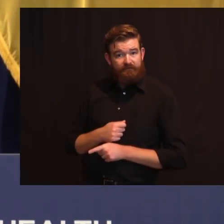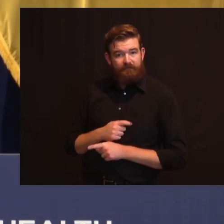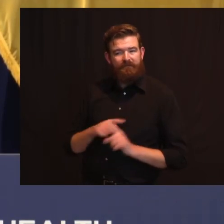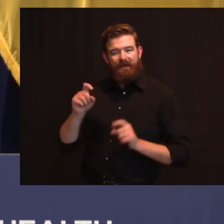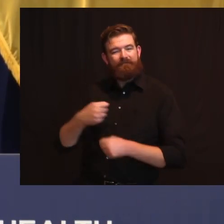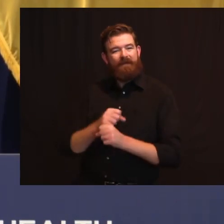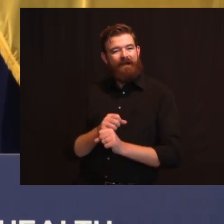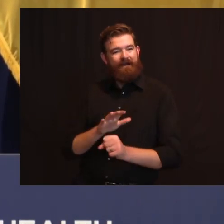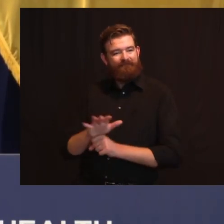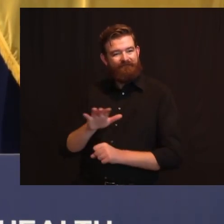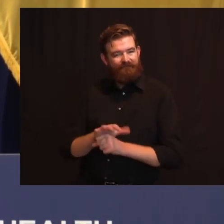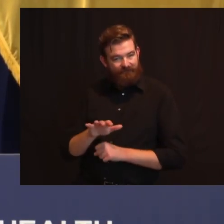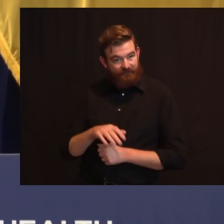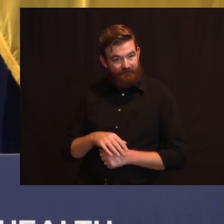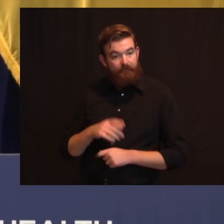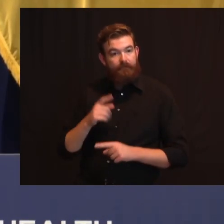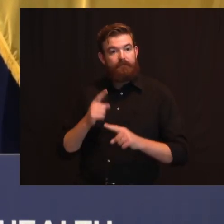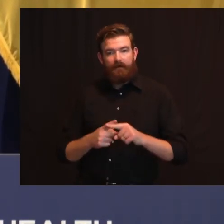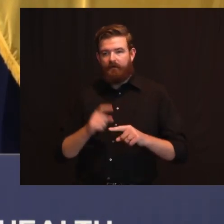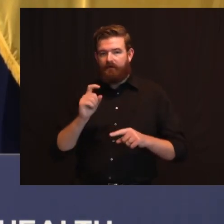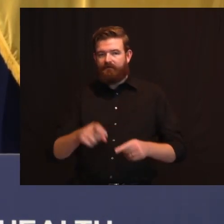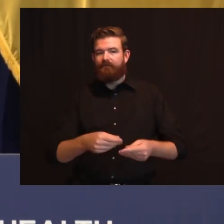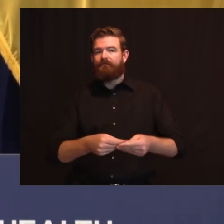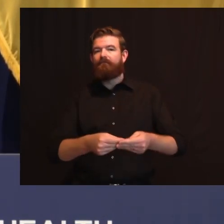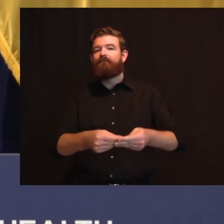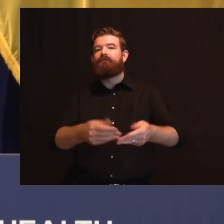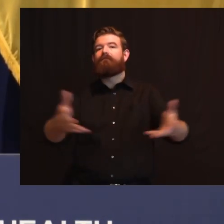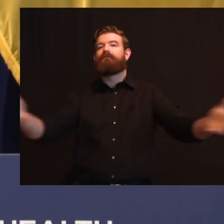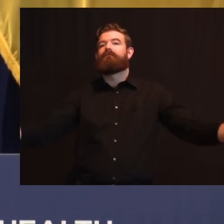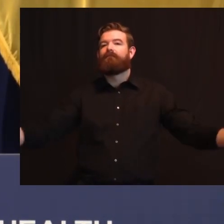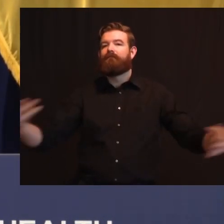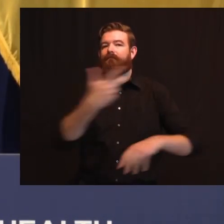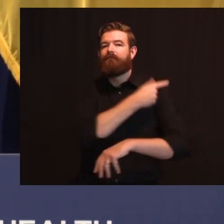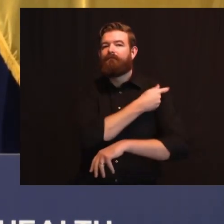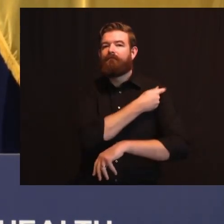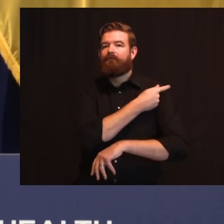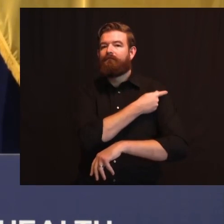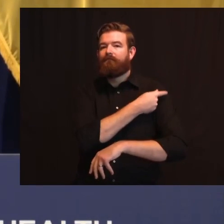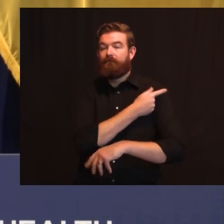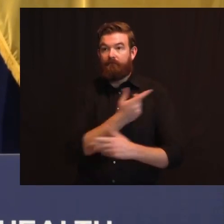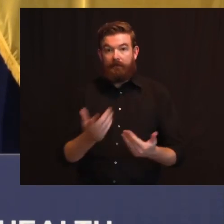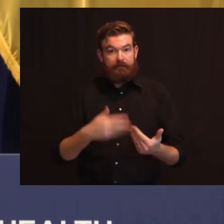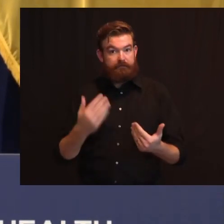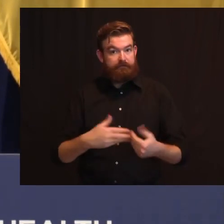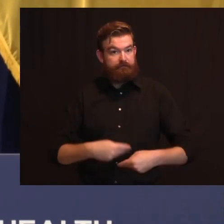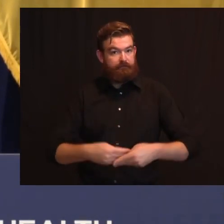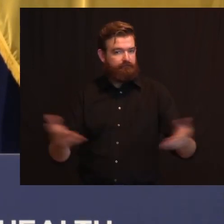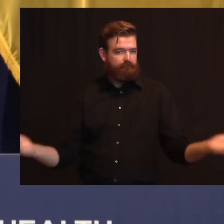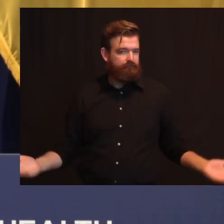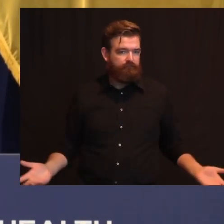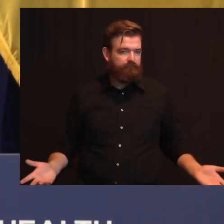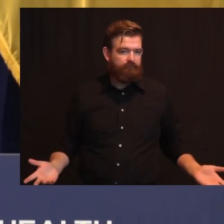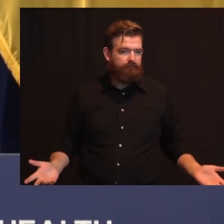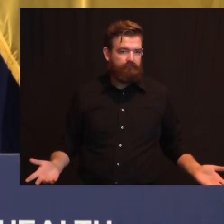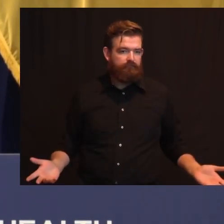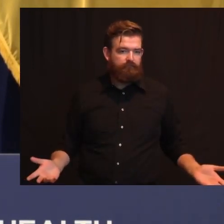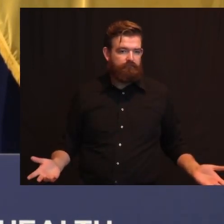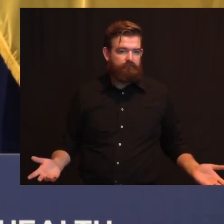vaccinated and protected, that's likely not going to happen until the end of 2021. If you're talking about getting back to a degree of